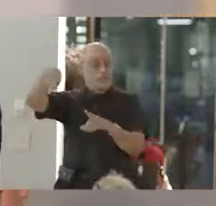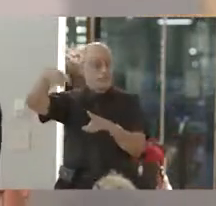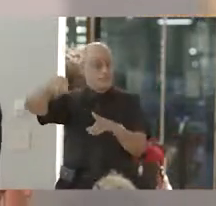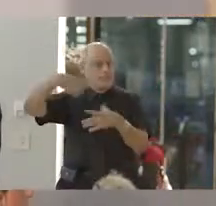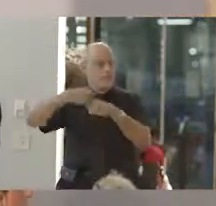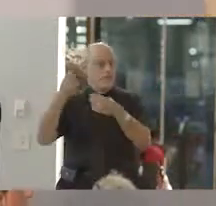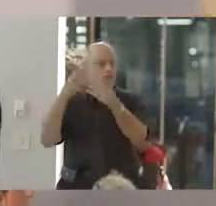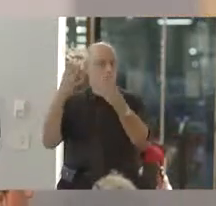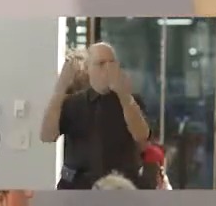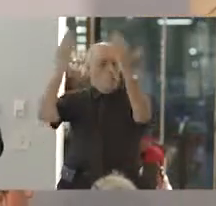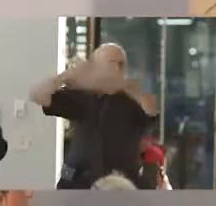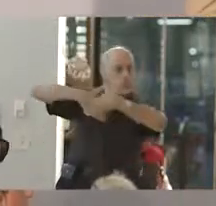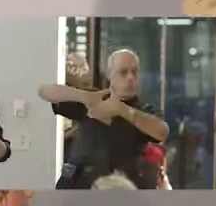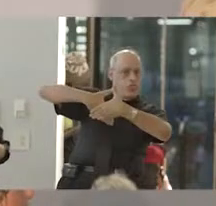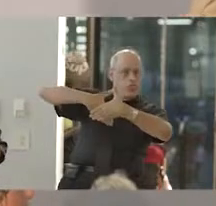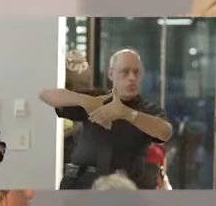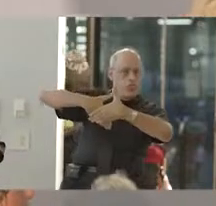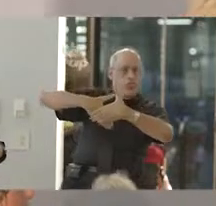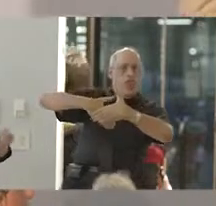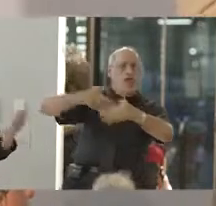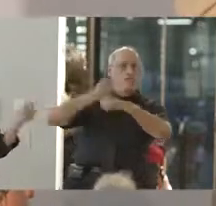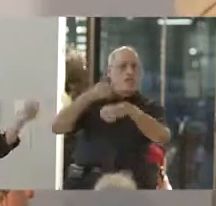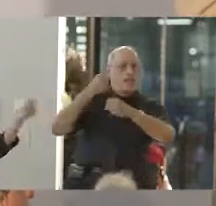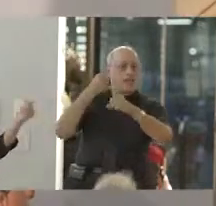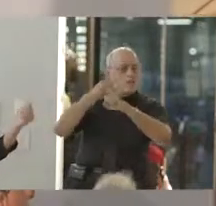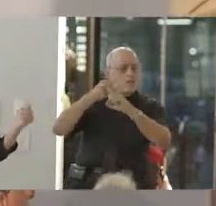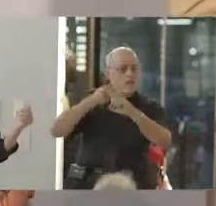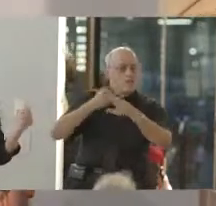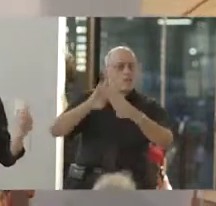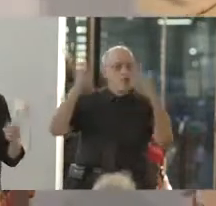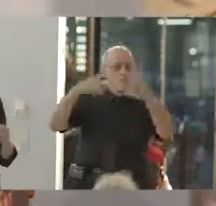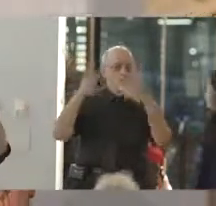wall less visible and less of an impact to the open space around it.